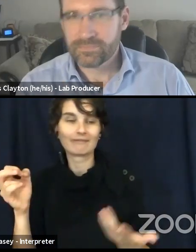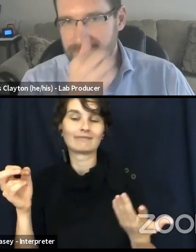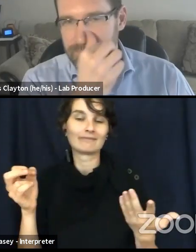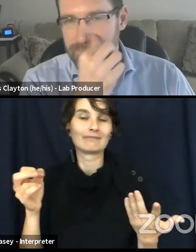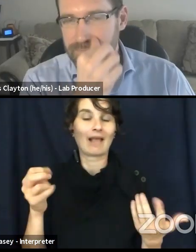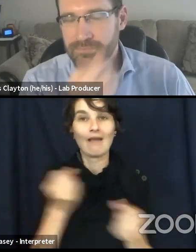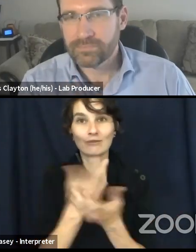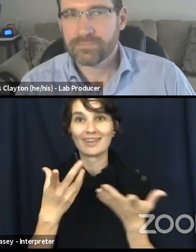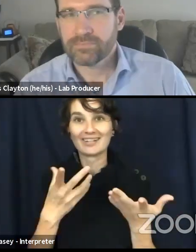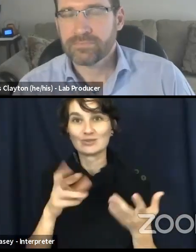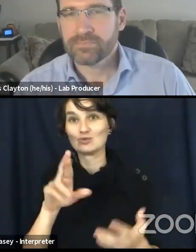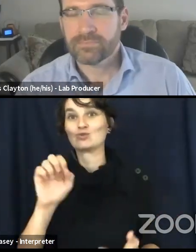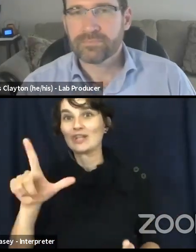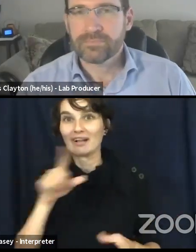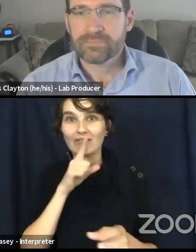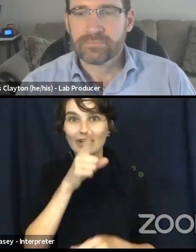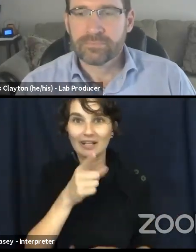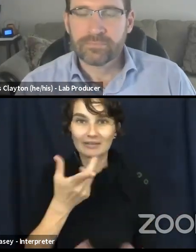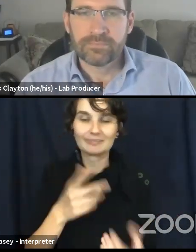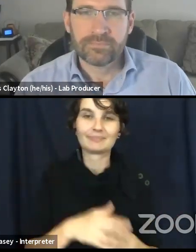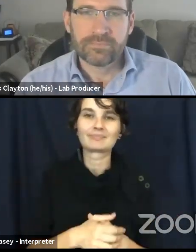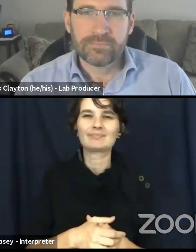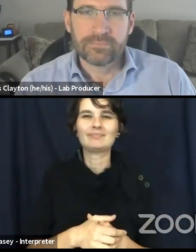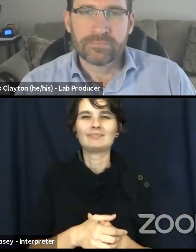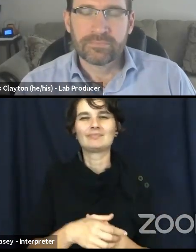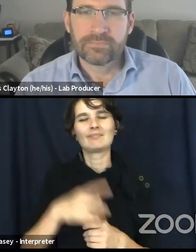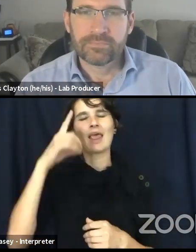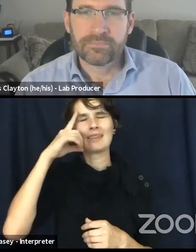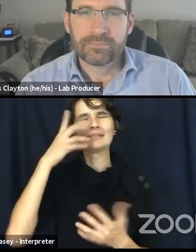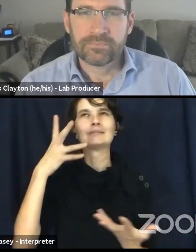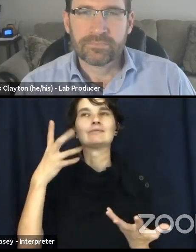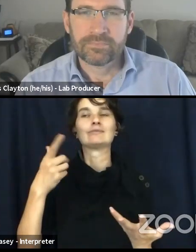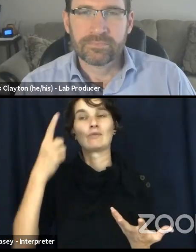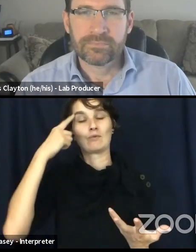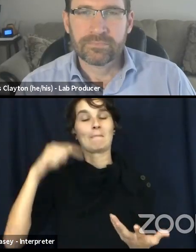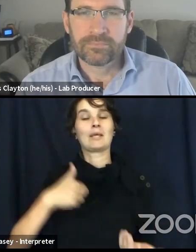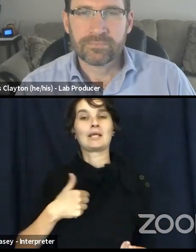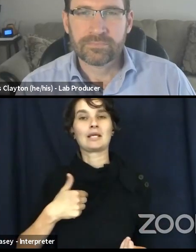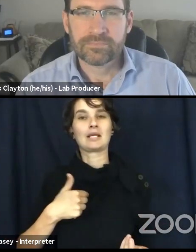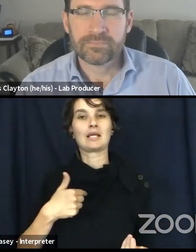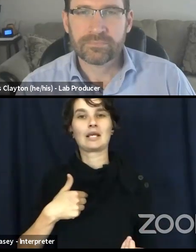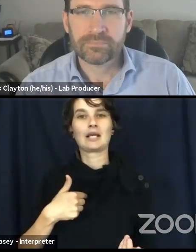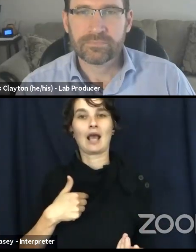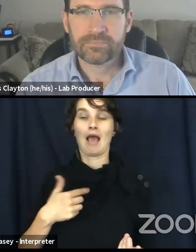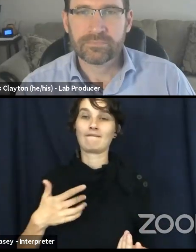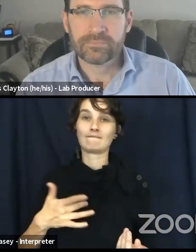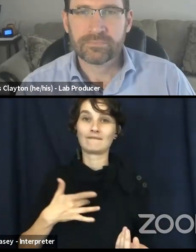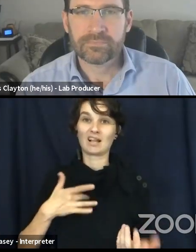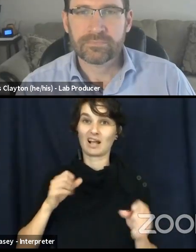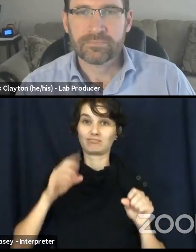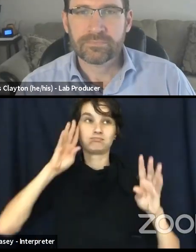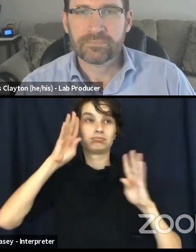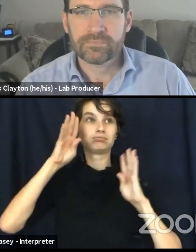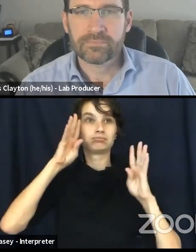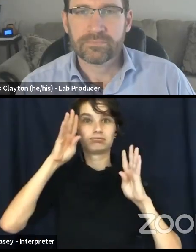me, like, again, going back to the expansive framework, it's been generative to think about everything as real